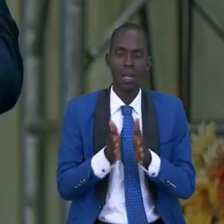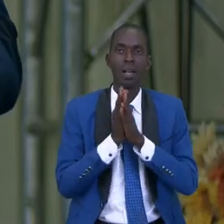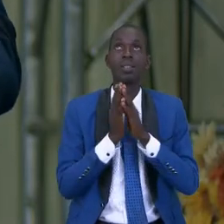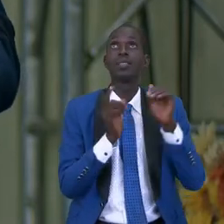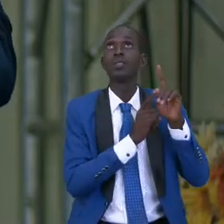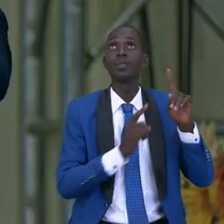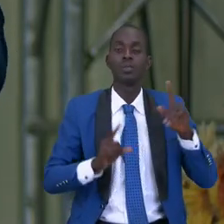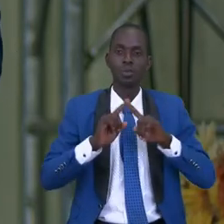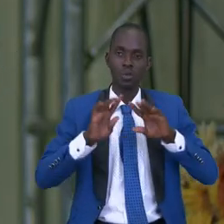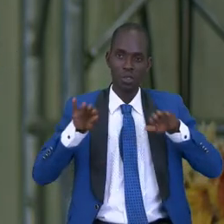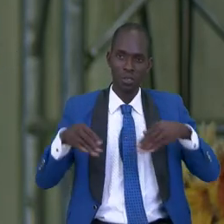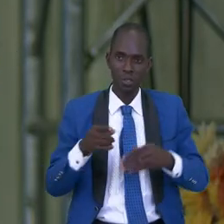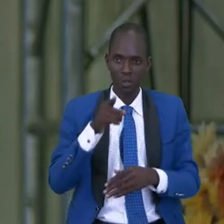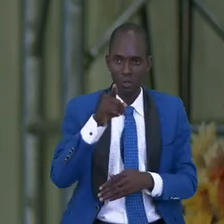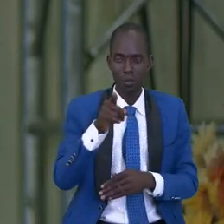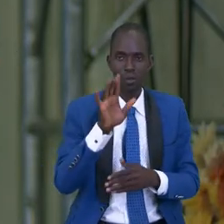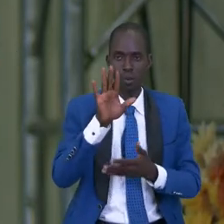ready.